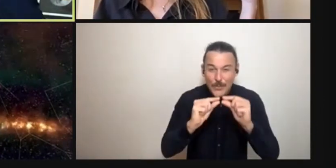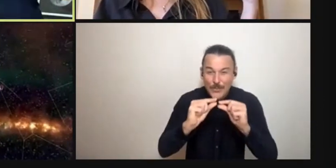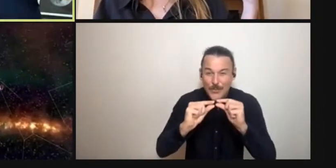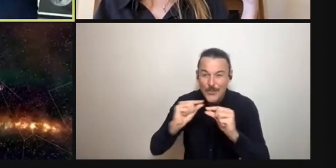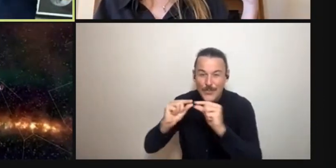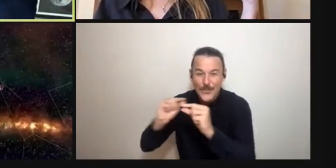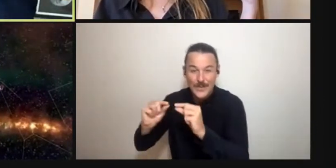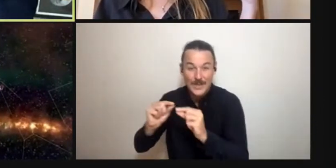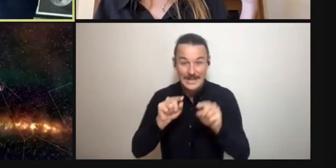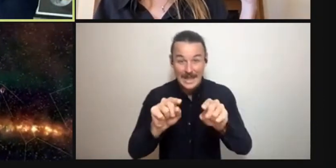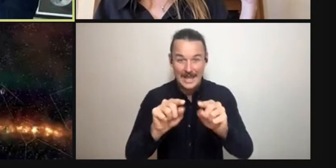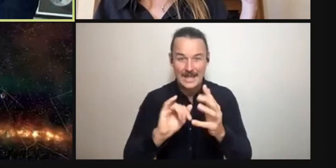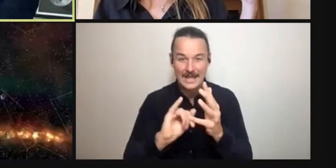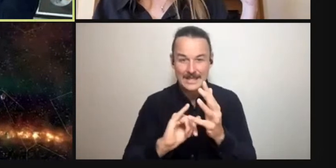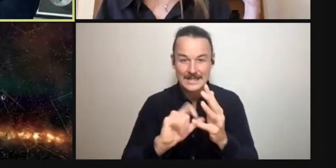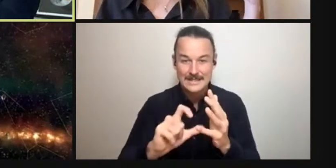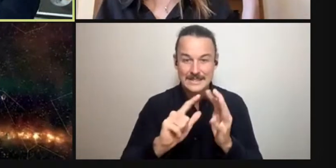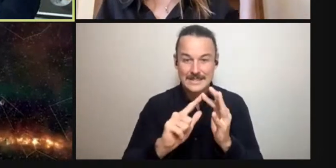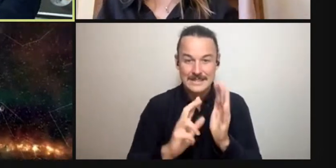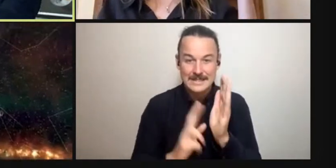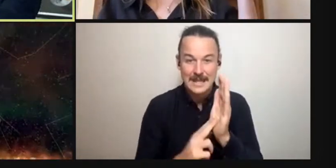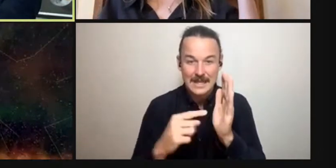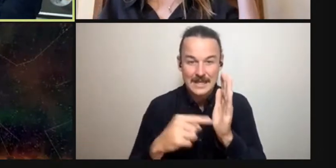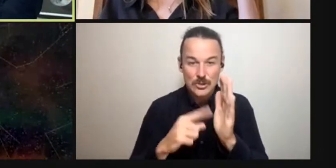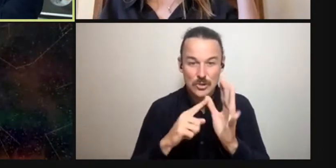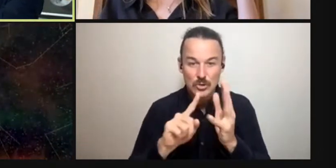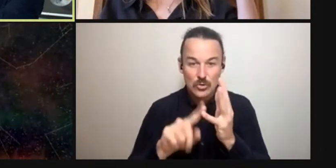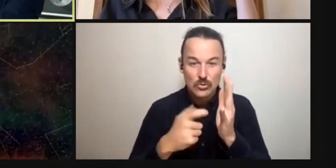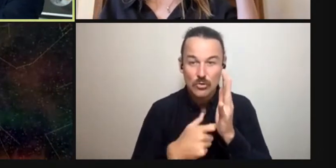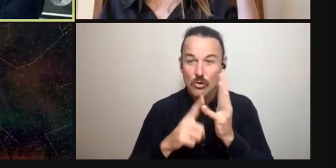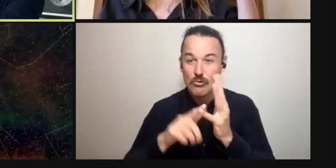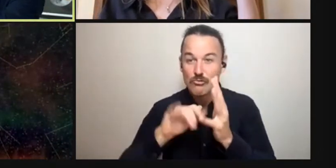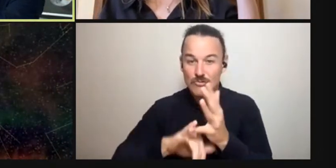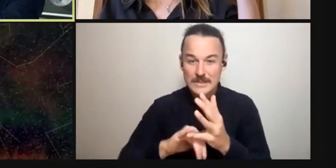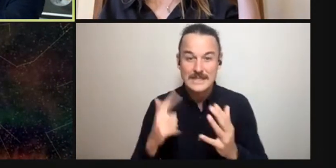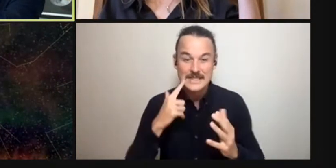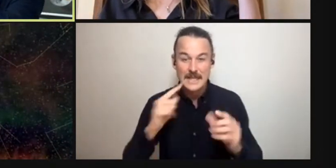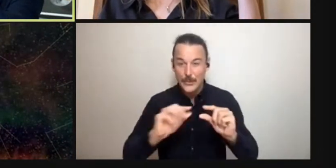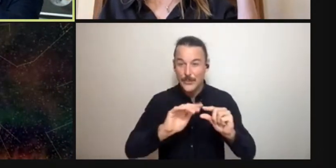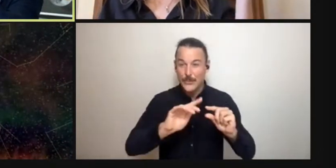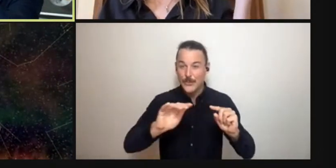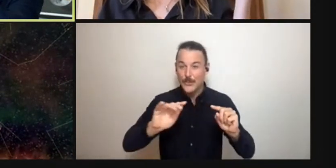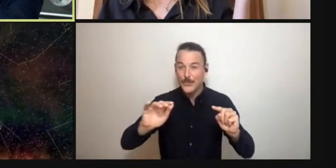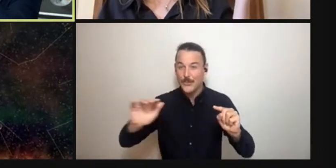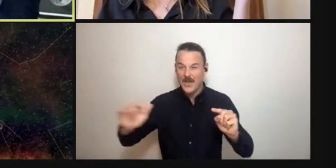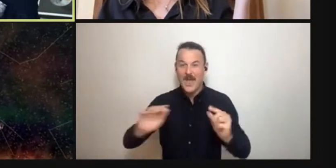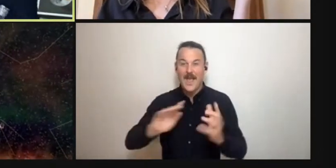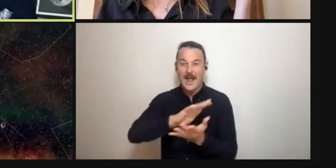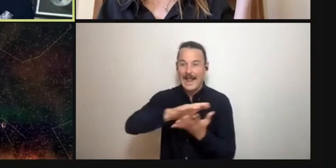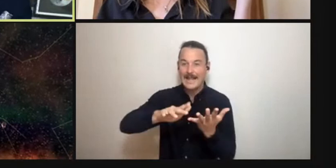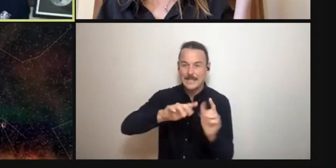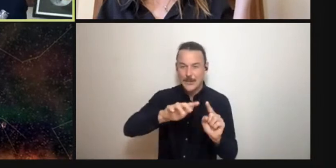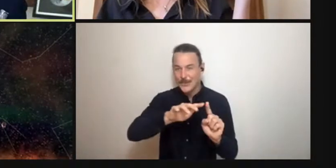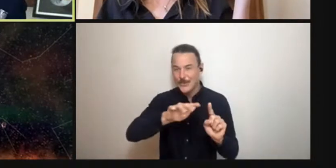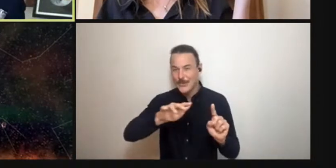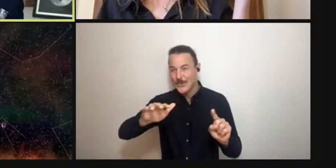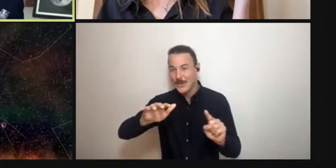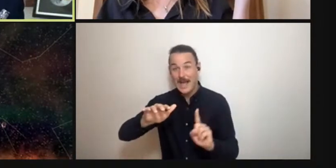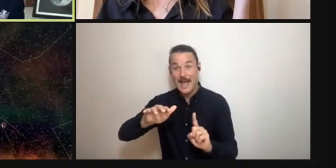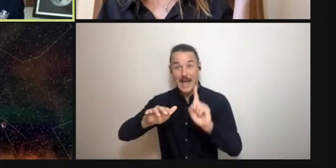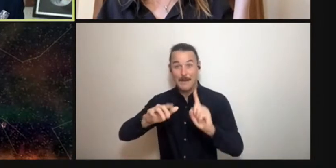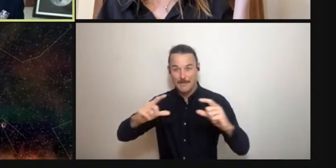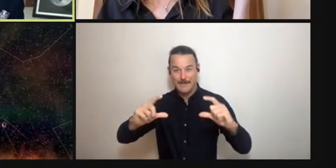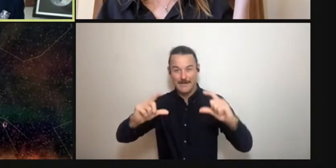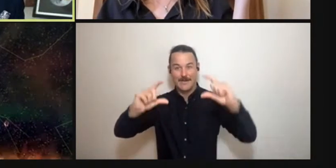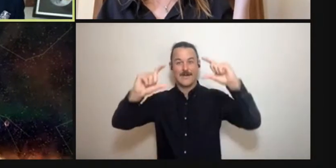Centaurus. So if you go up above the plane of our galaxy, in my case, it's towards my right shoulder, and there you see this